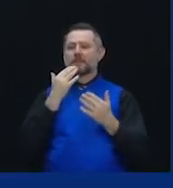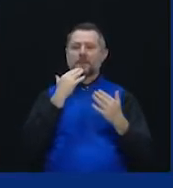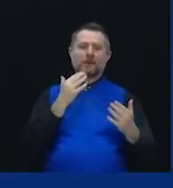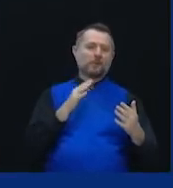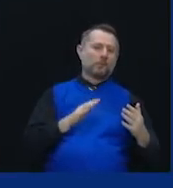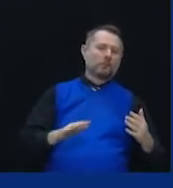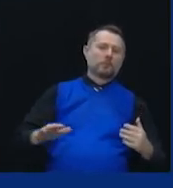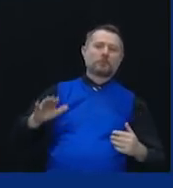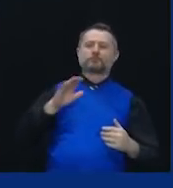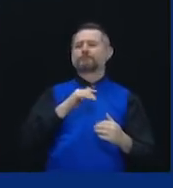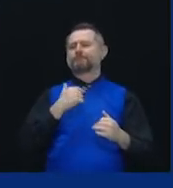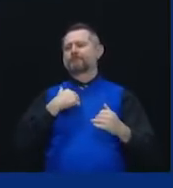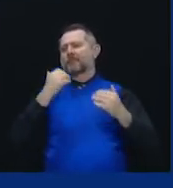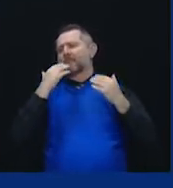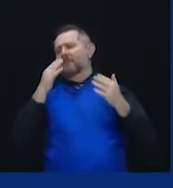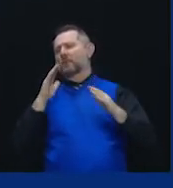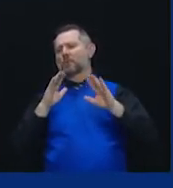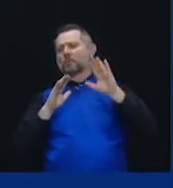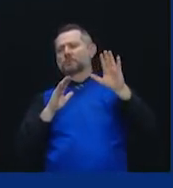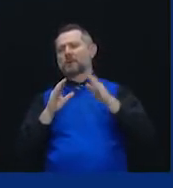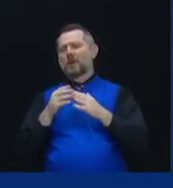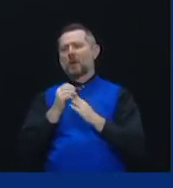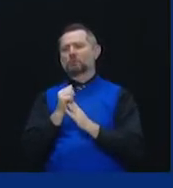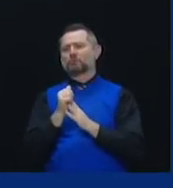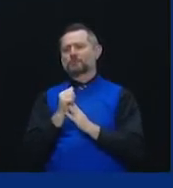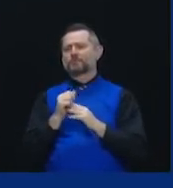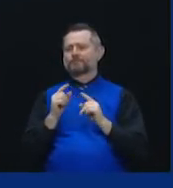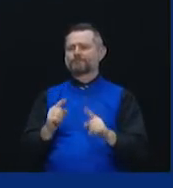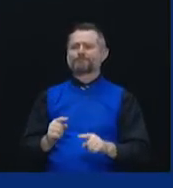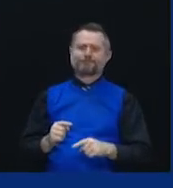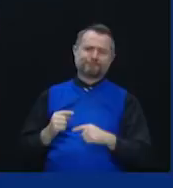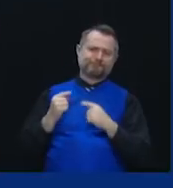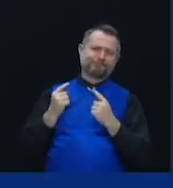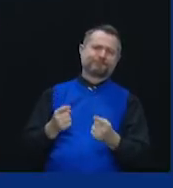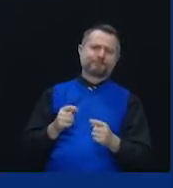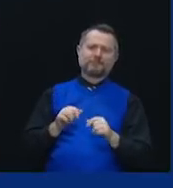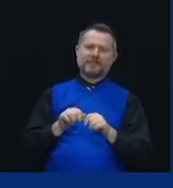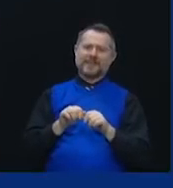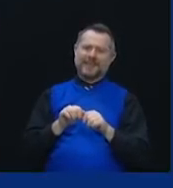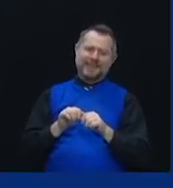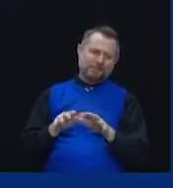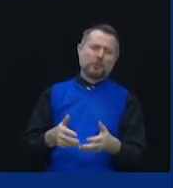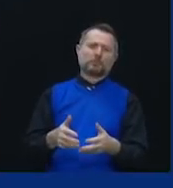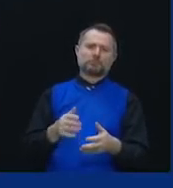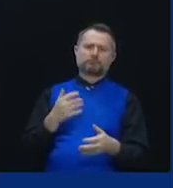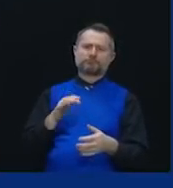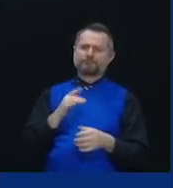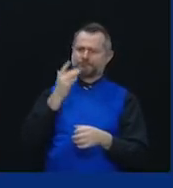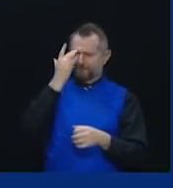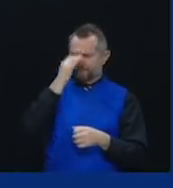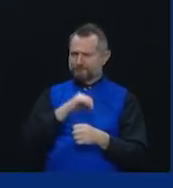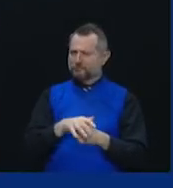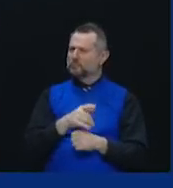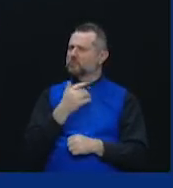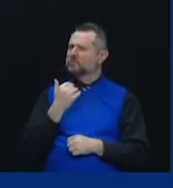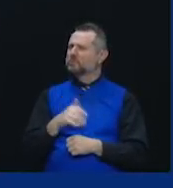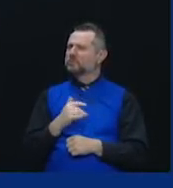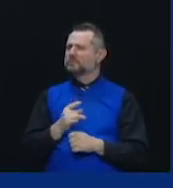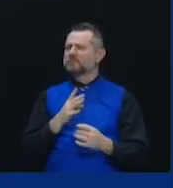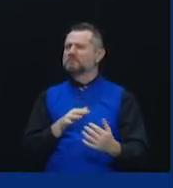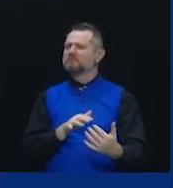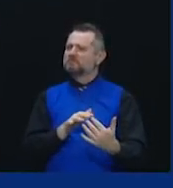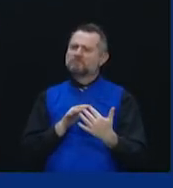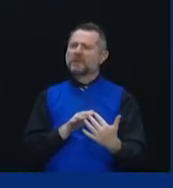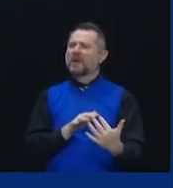want to thank you for your leadership during the pandemic. It has surely been a heroic battle for you and for all the people of New York. I'm honored